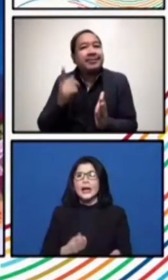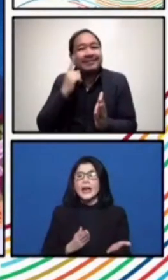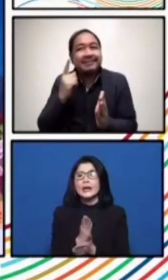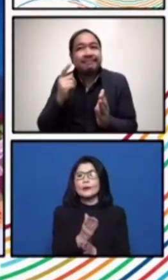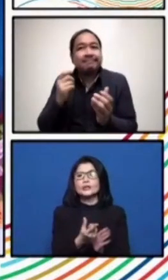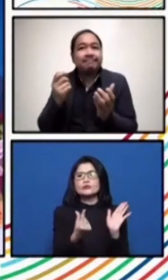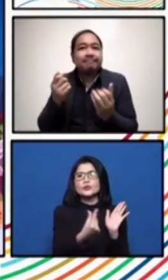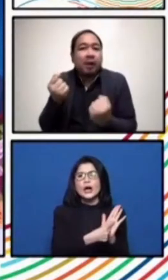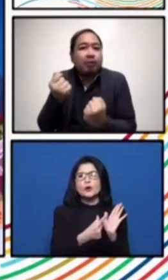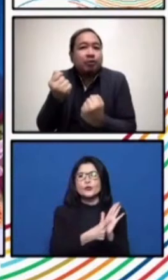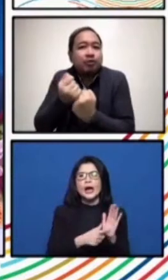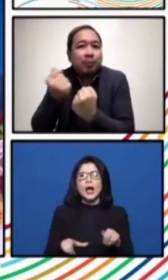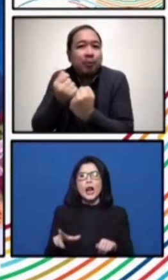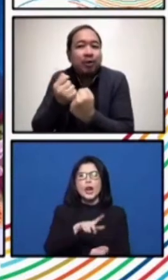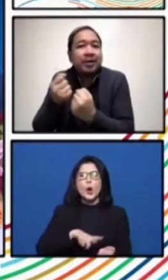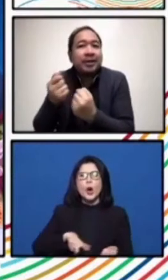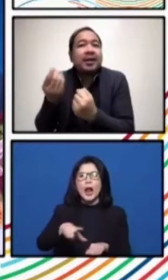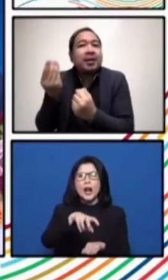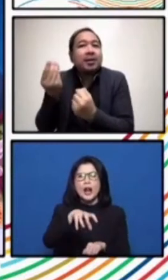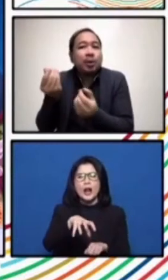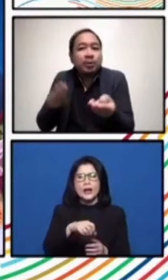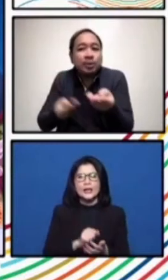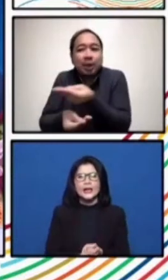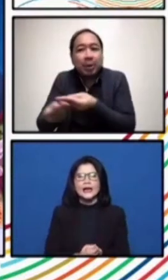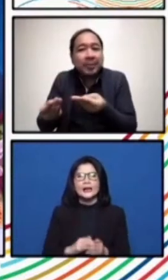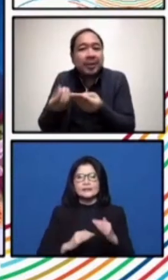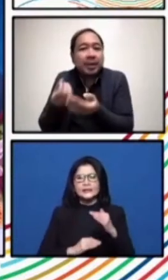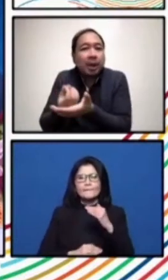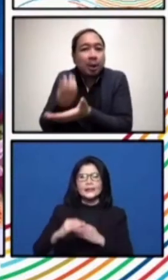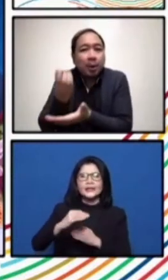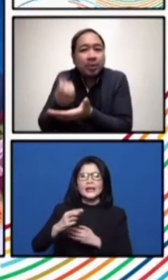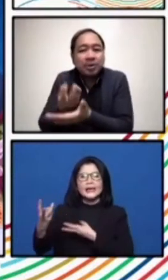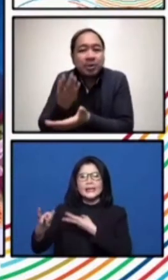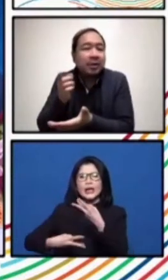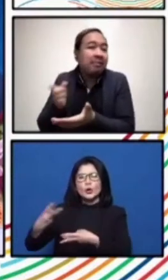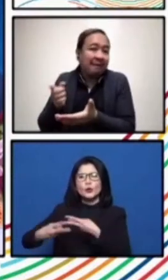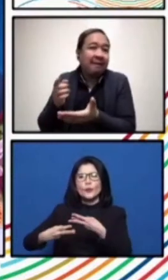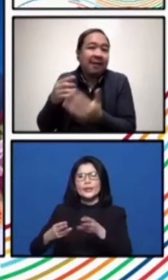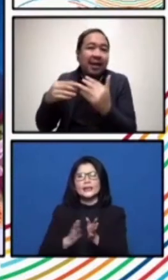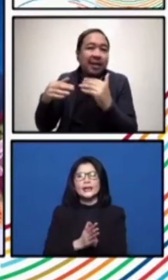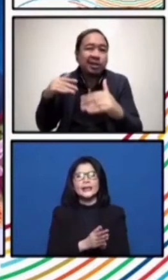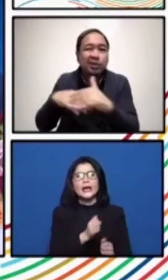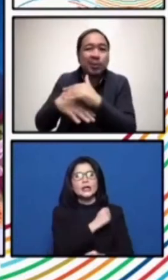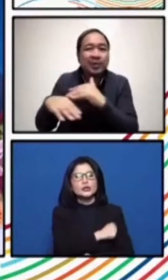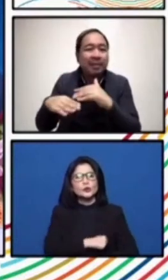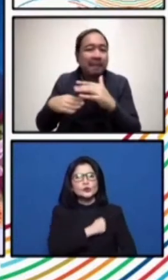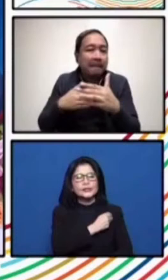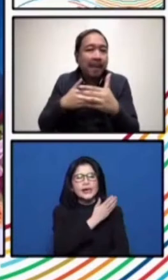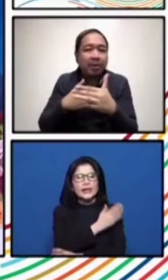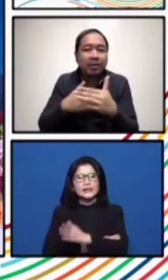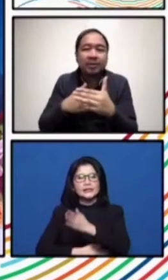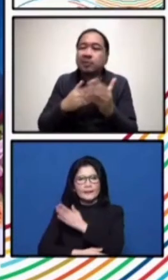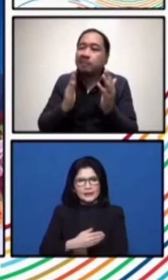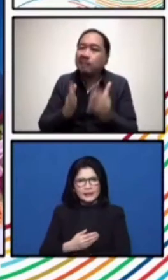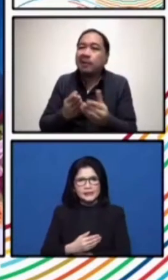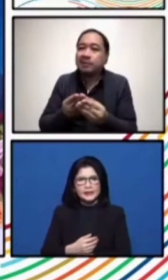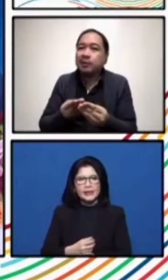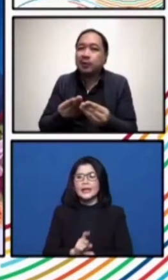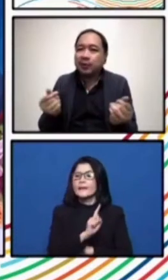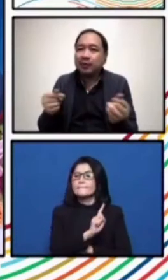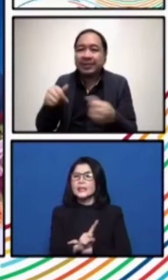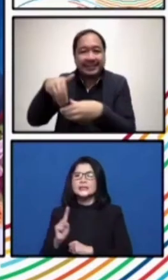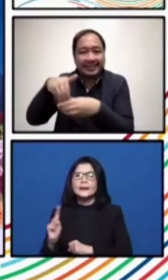support to remove the economic social and older barrels based by person with disabilities in your country